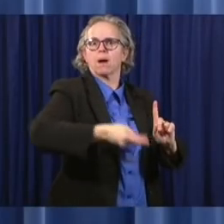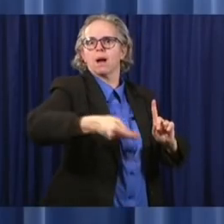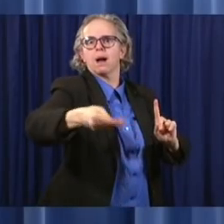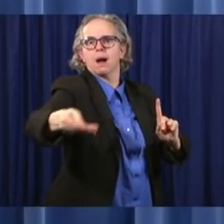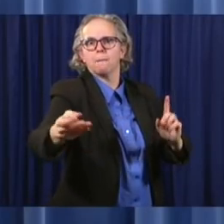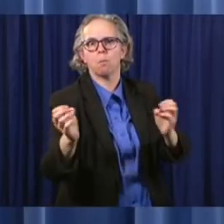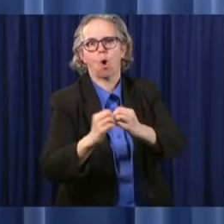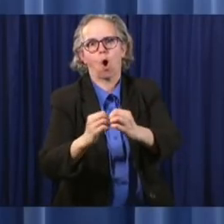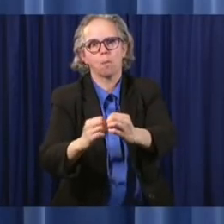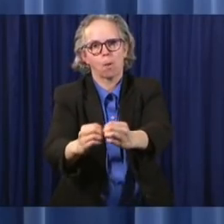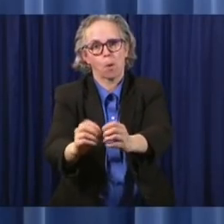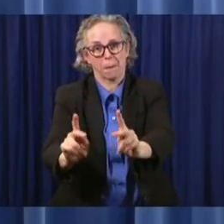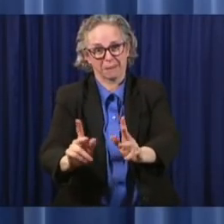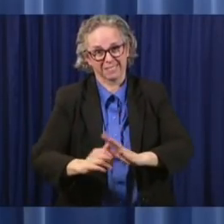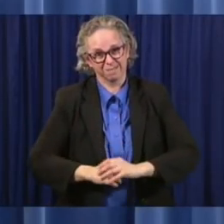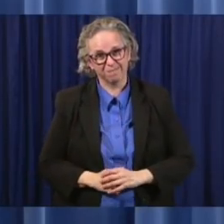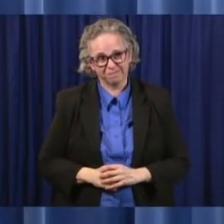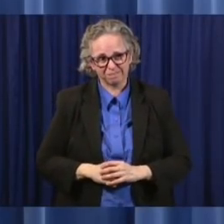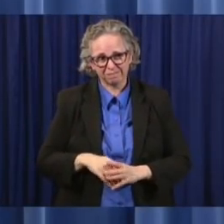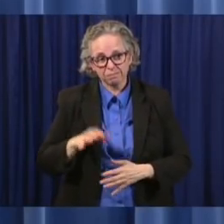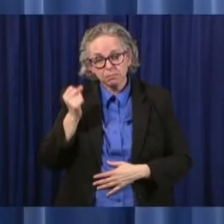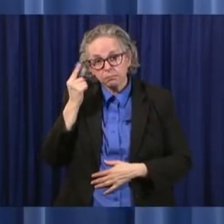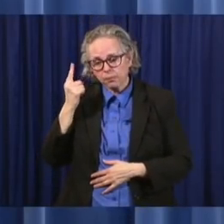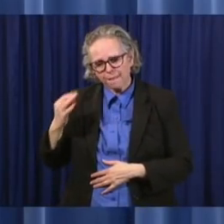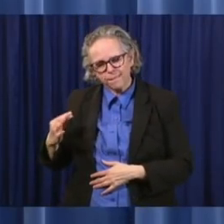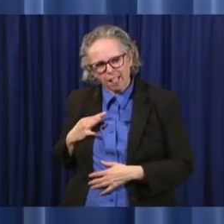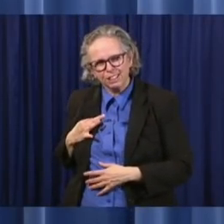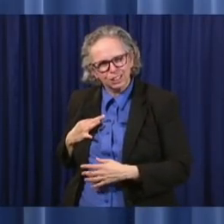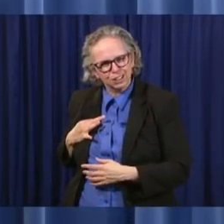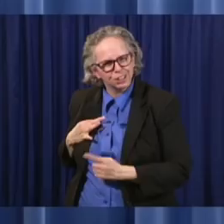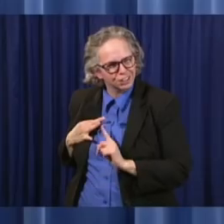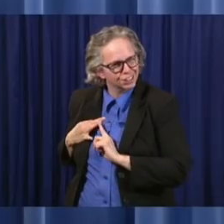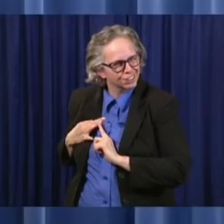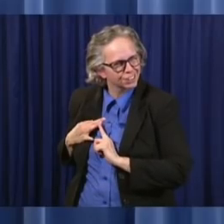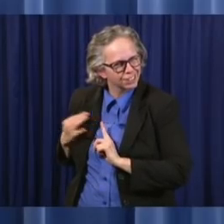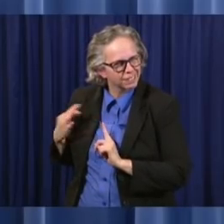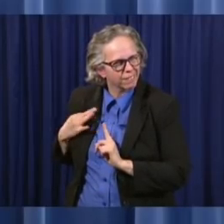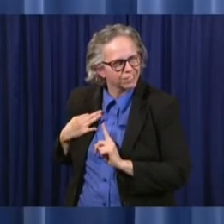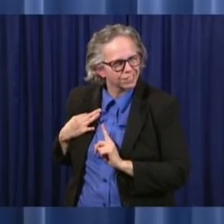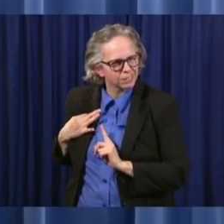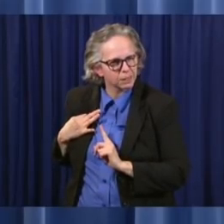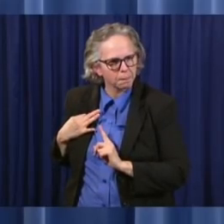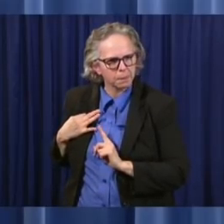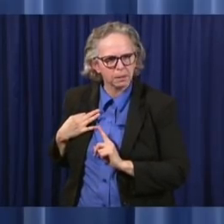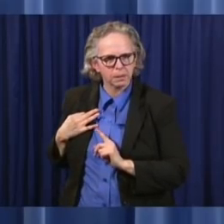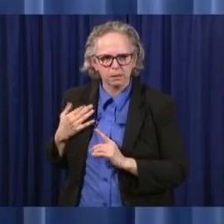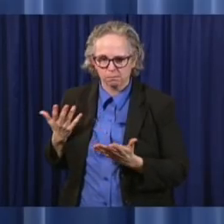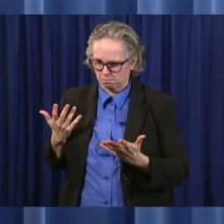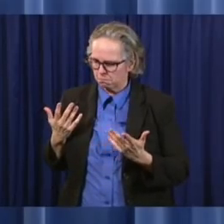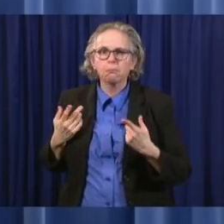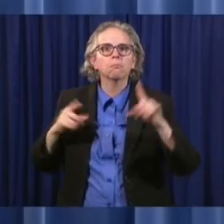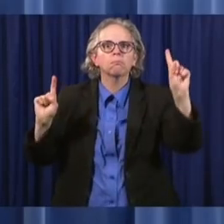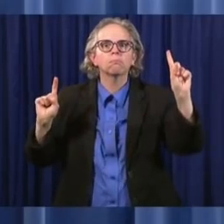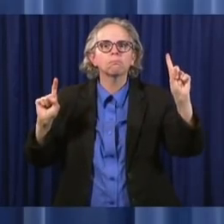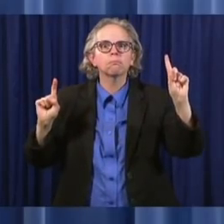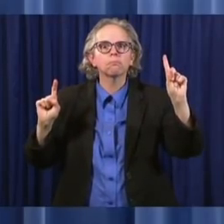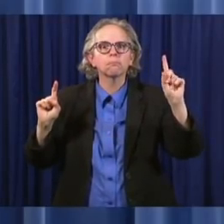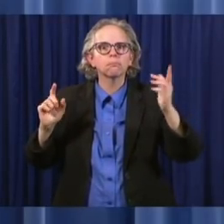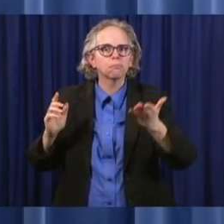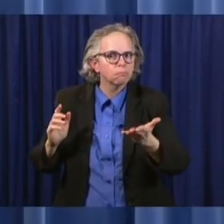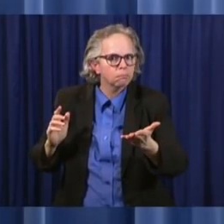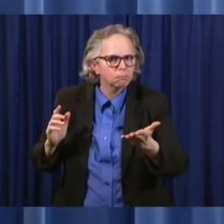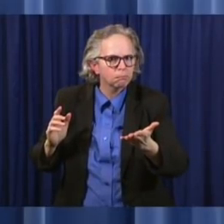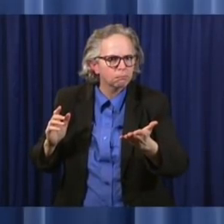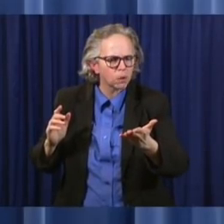is all voluntary. It's a process that works. But it takes execution every single